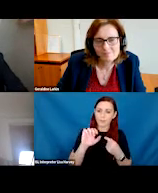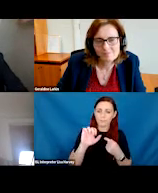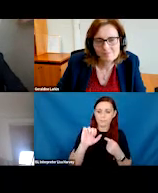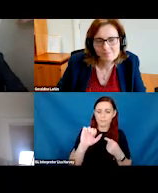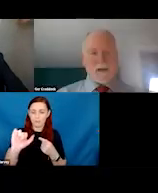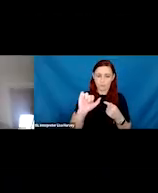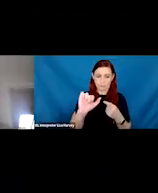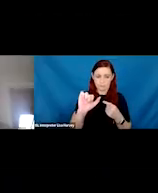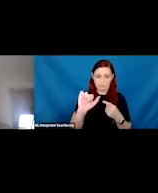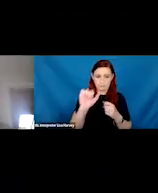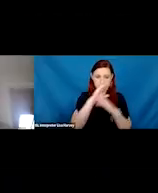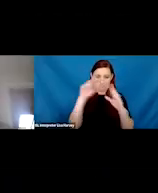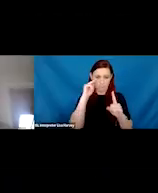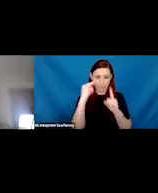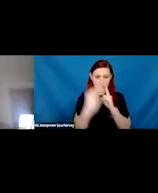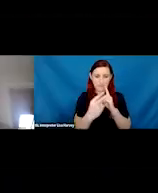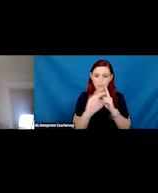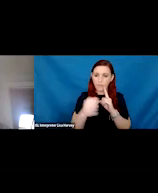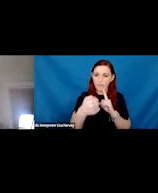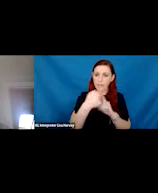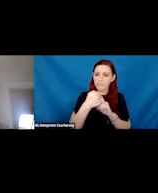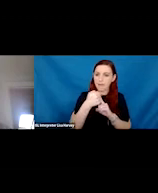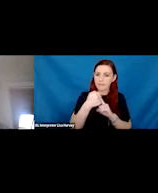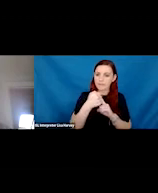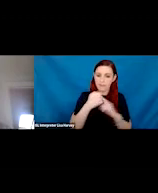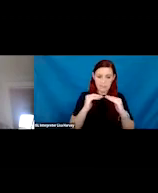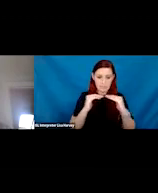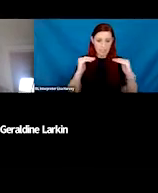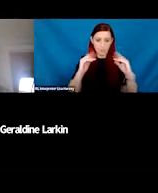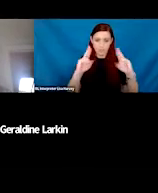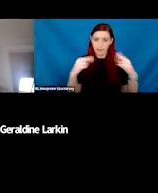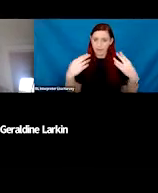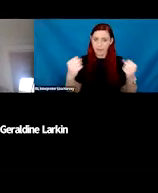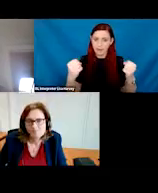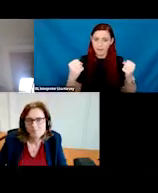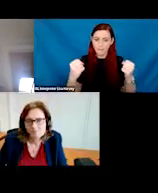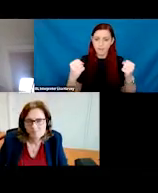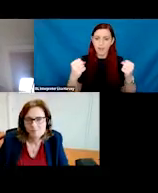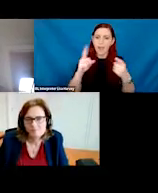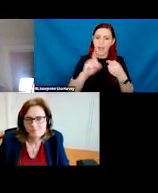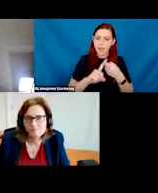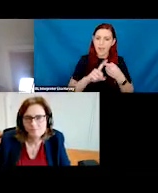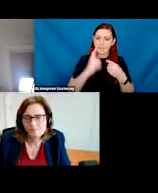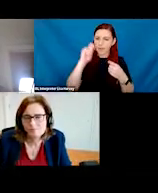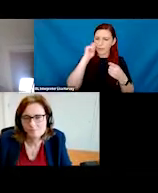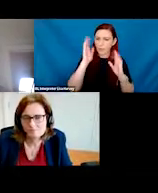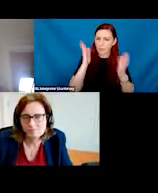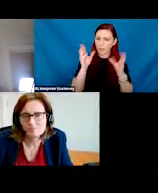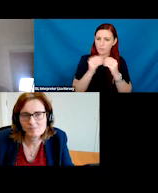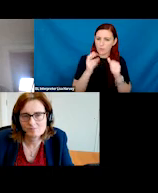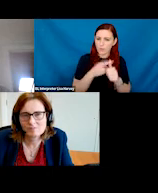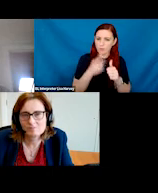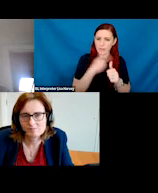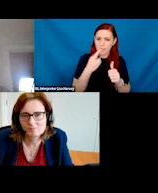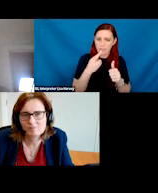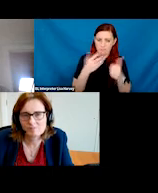insight there on the impact standards can have, but also I think, as you mentioned there, the public